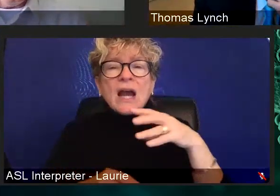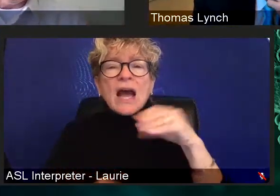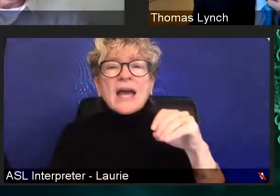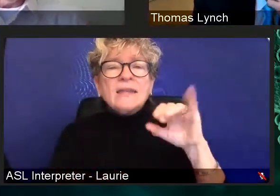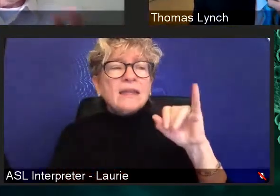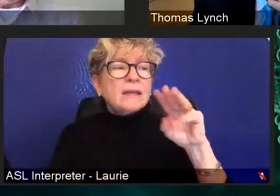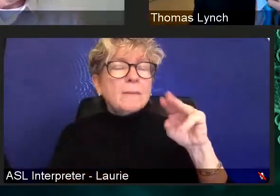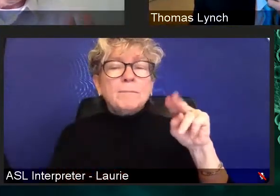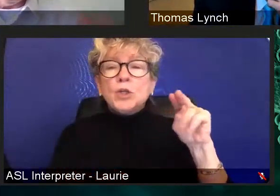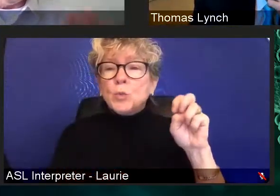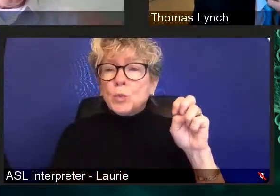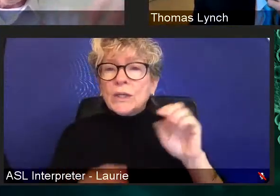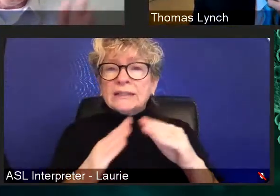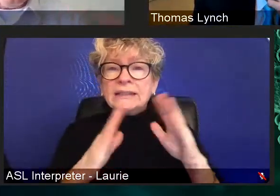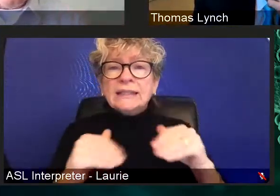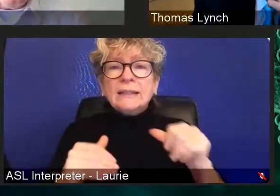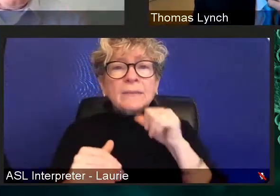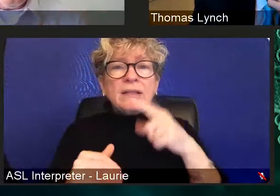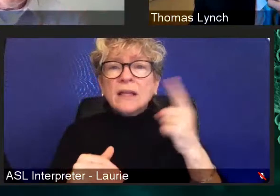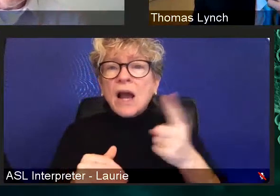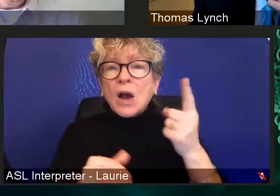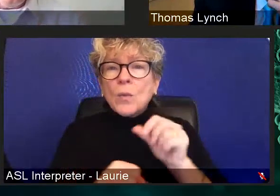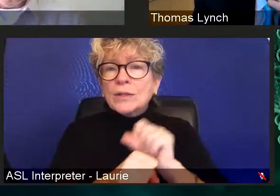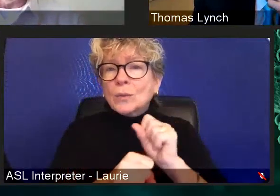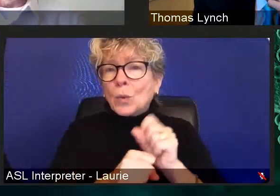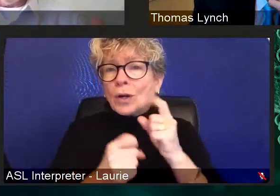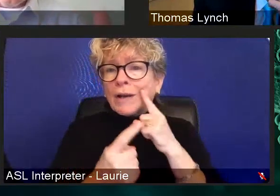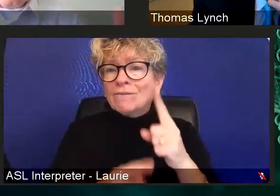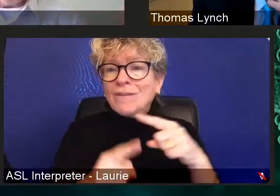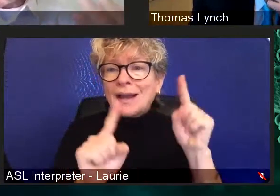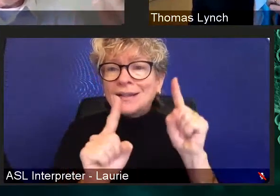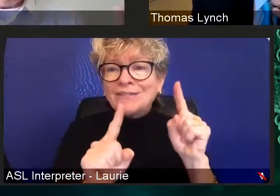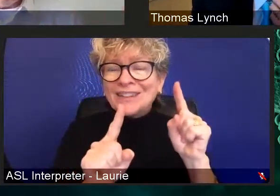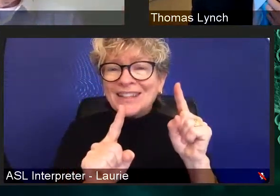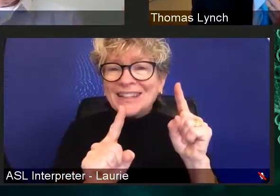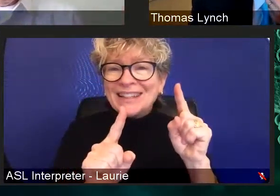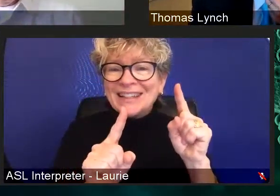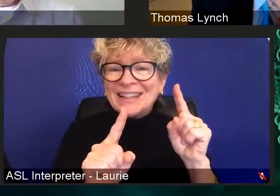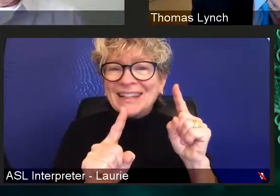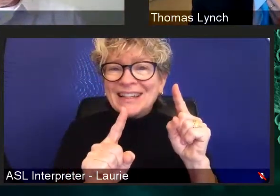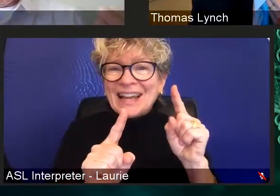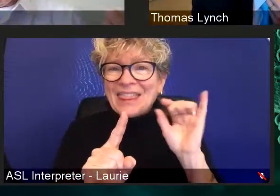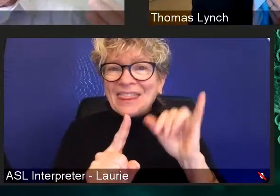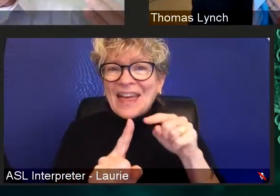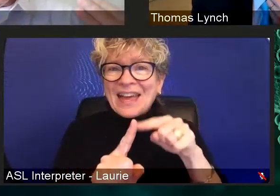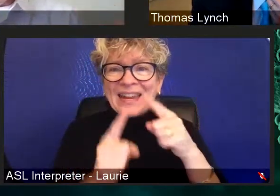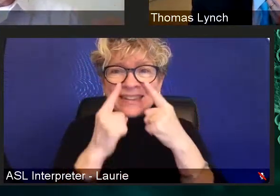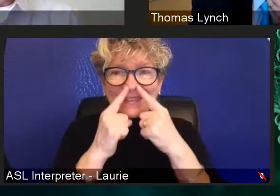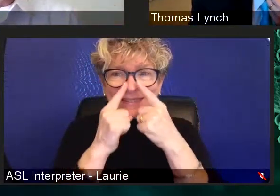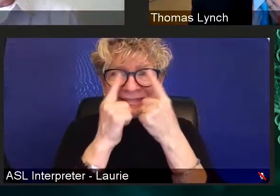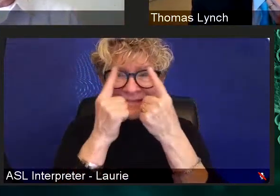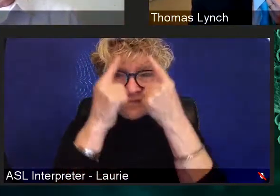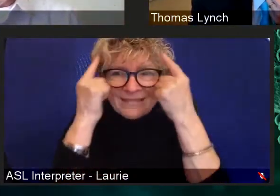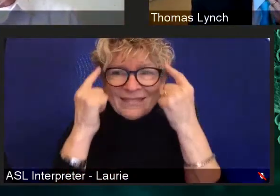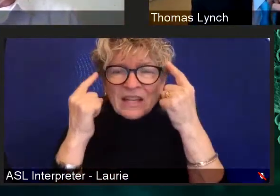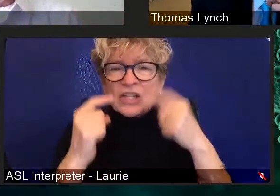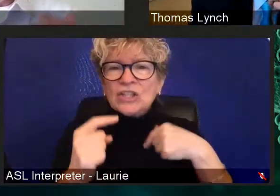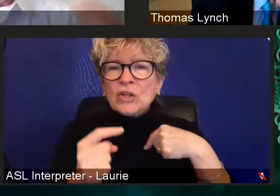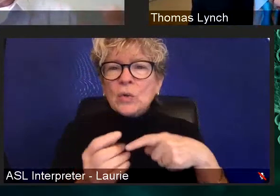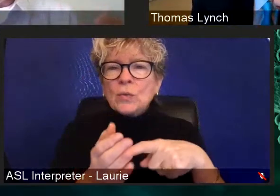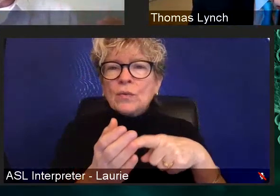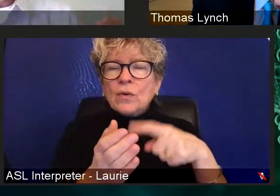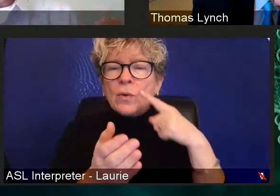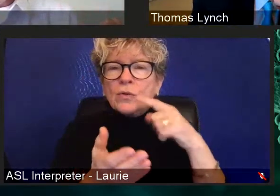always working effectively in that space. And it may take for full control